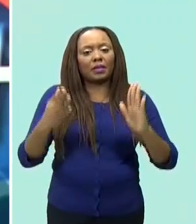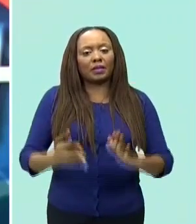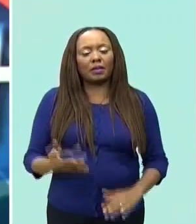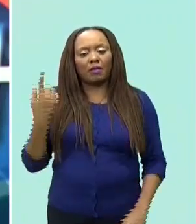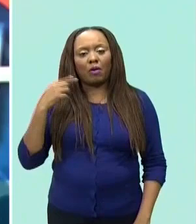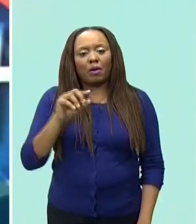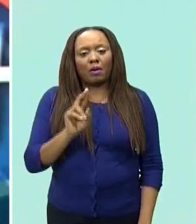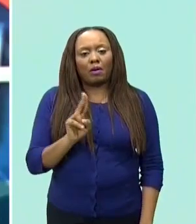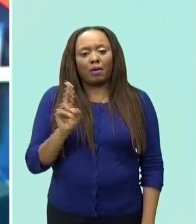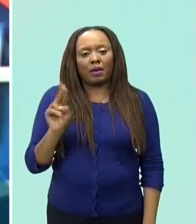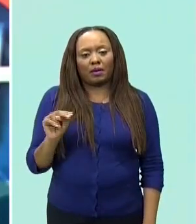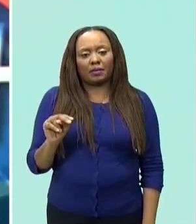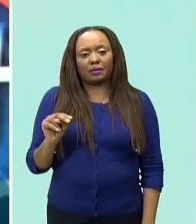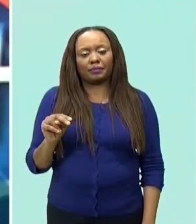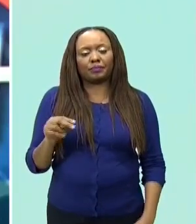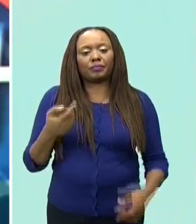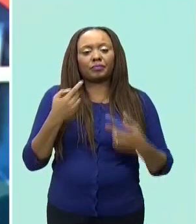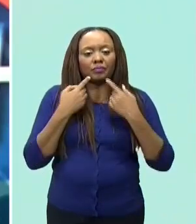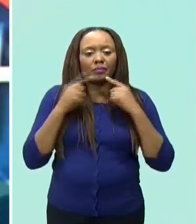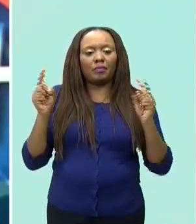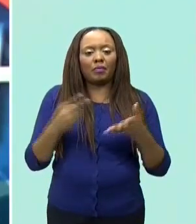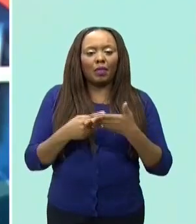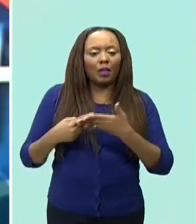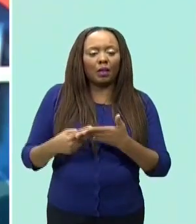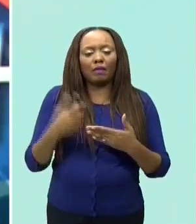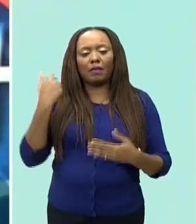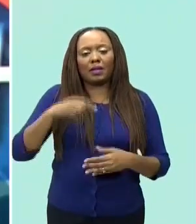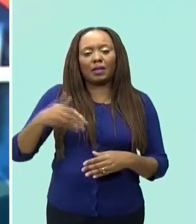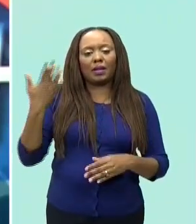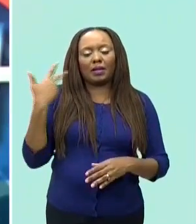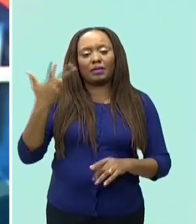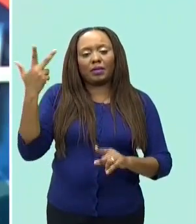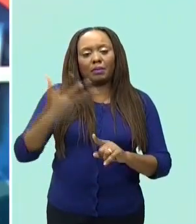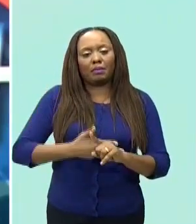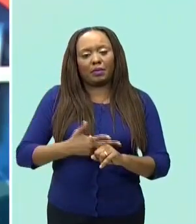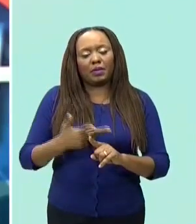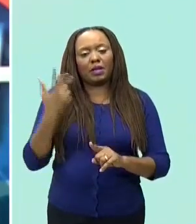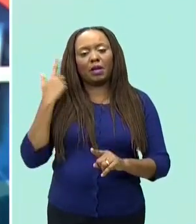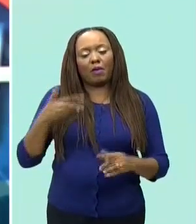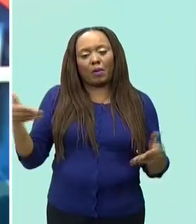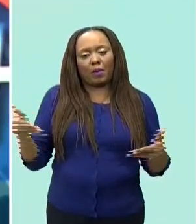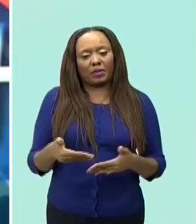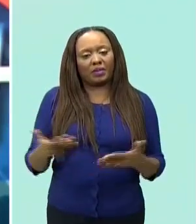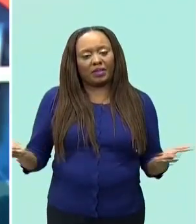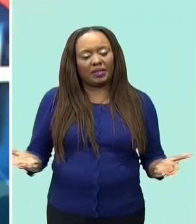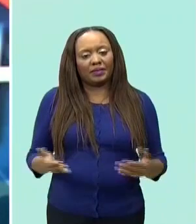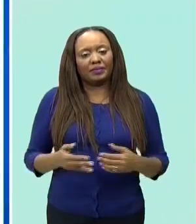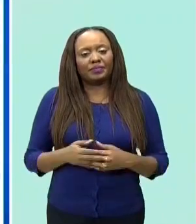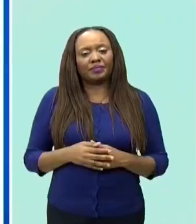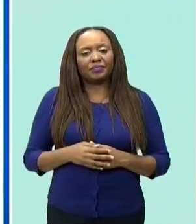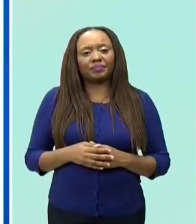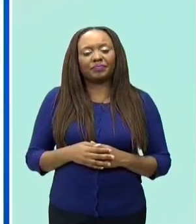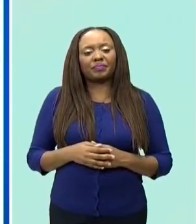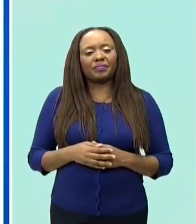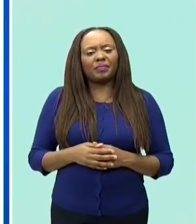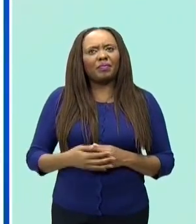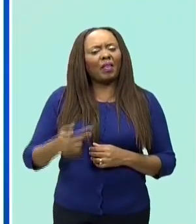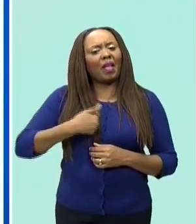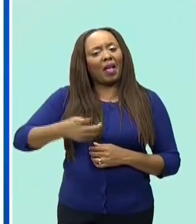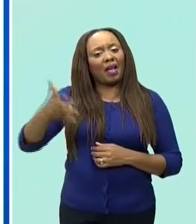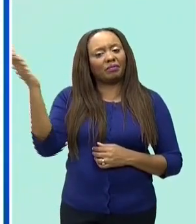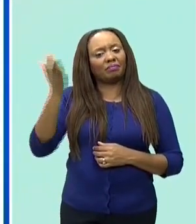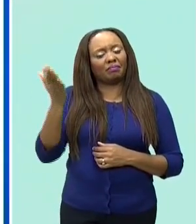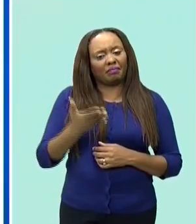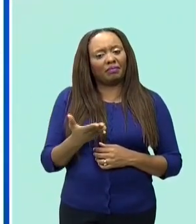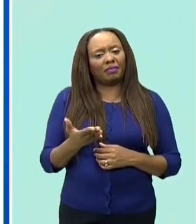Blackman, successfully negotiated with the UN over the last 3 months for the bid. I speak with a major sense of pride, not only